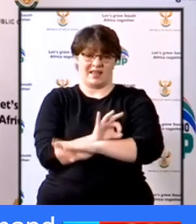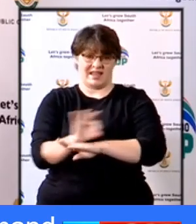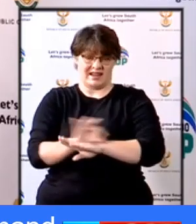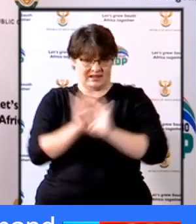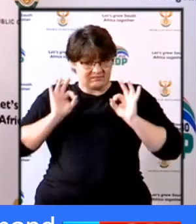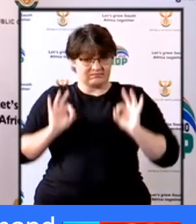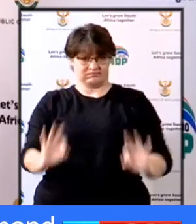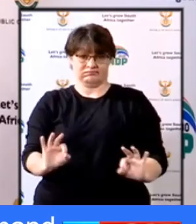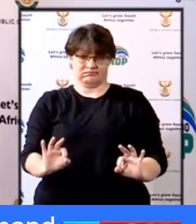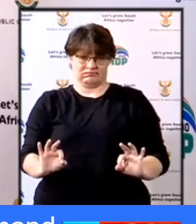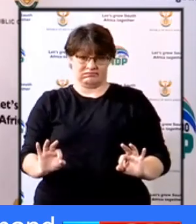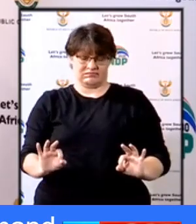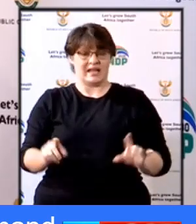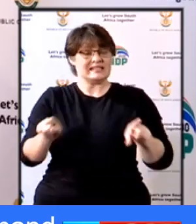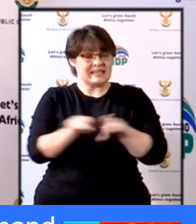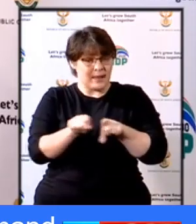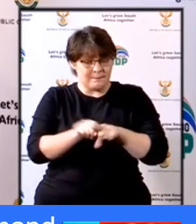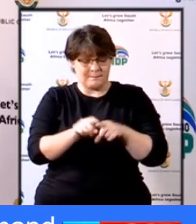a COVID